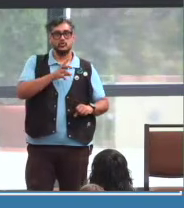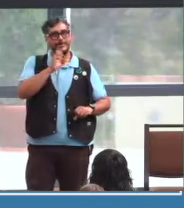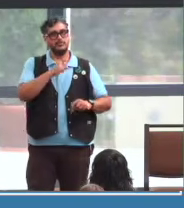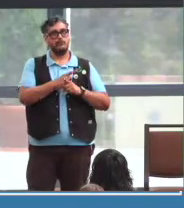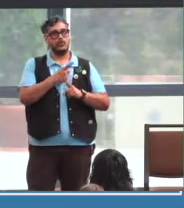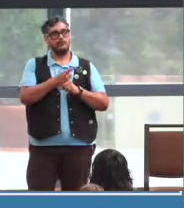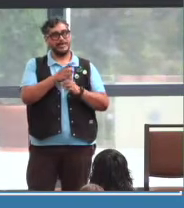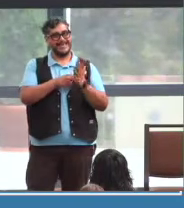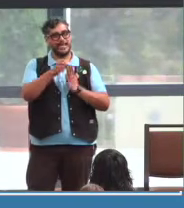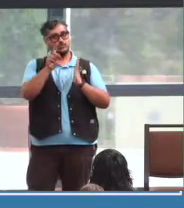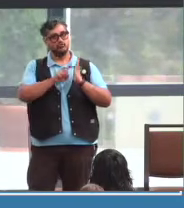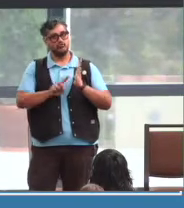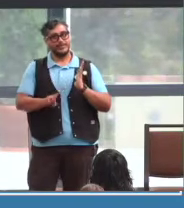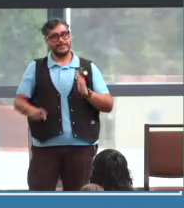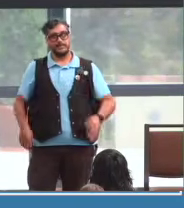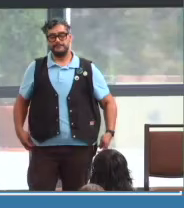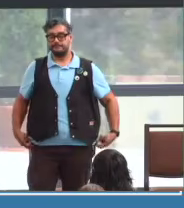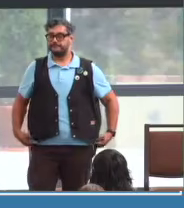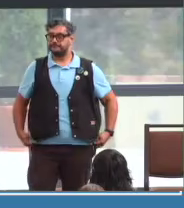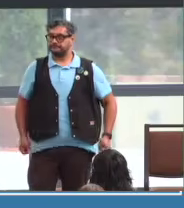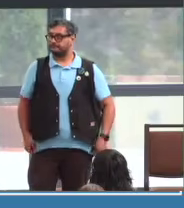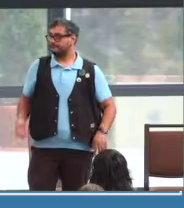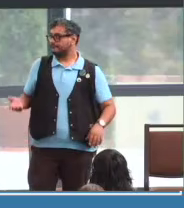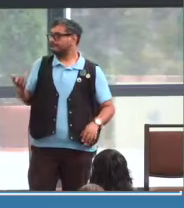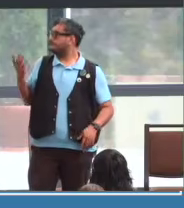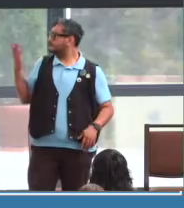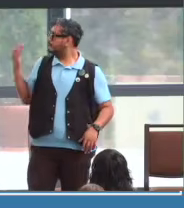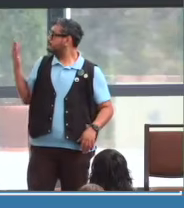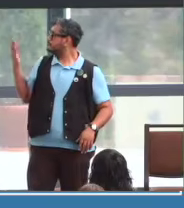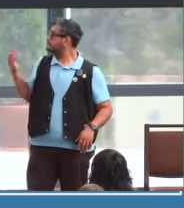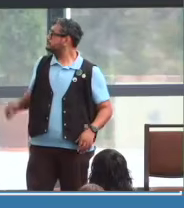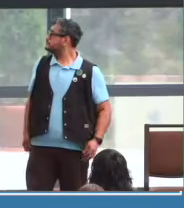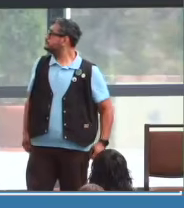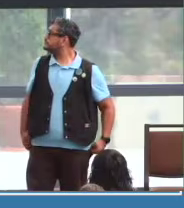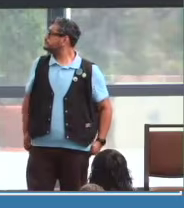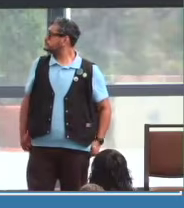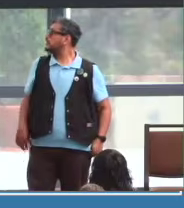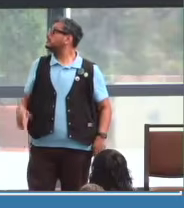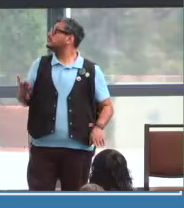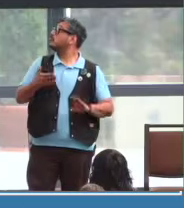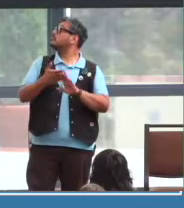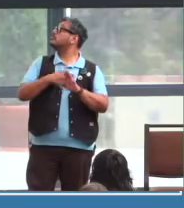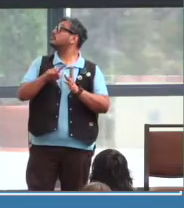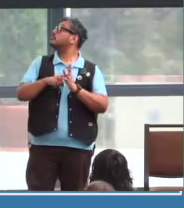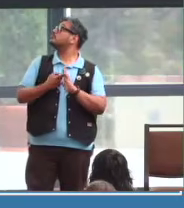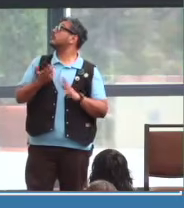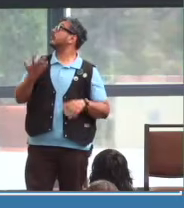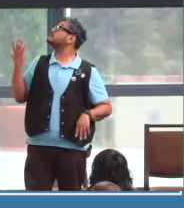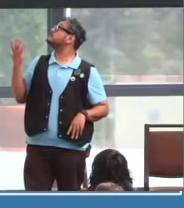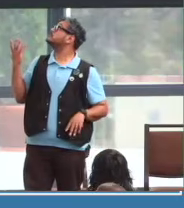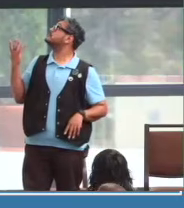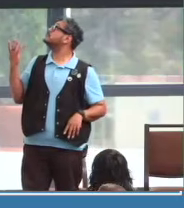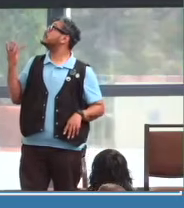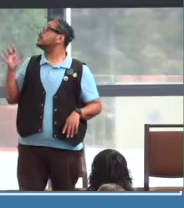screenings. Retinal toxicity we reviewed, and then infections. So before starting immune suppressives,